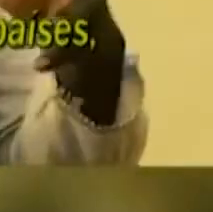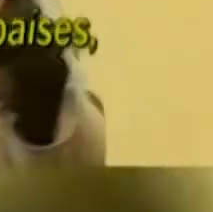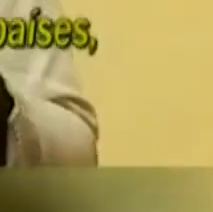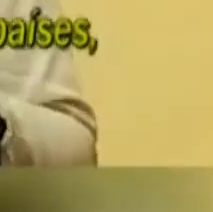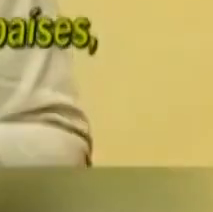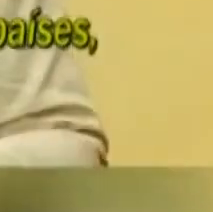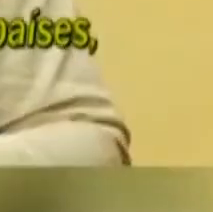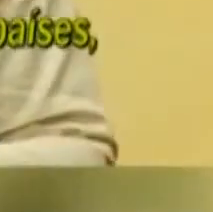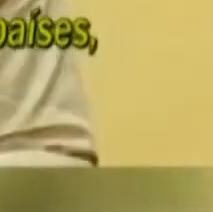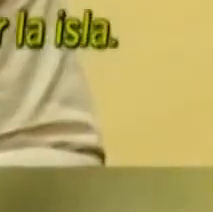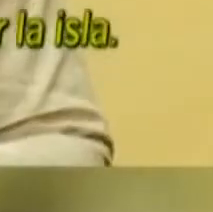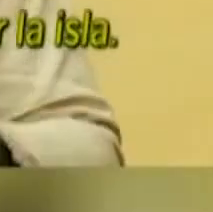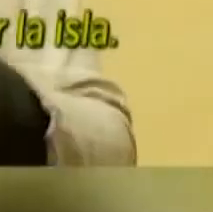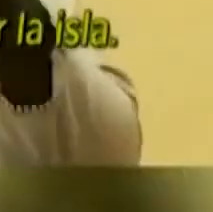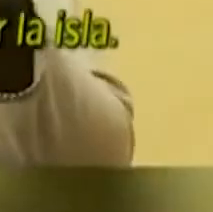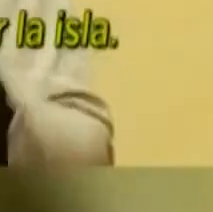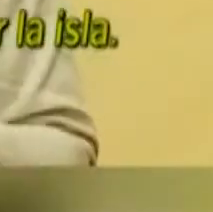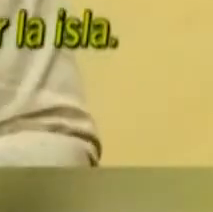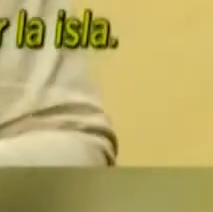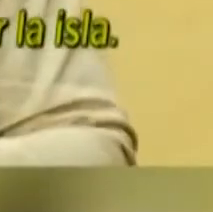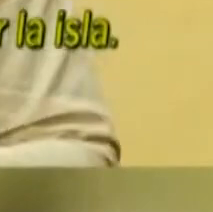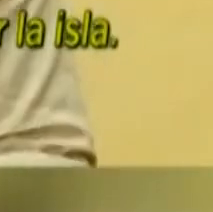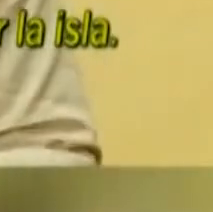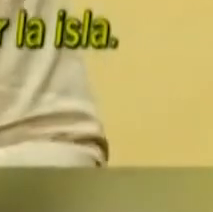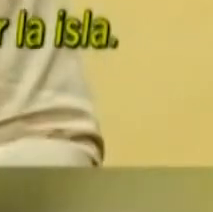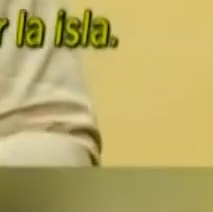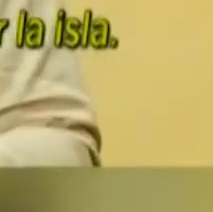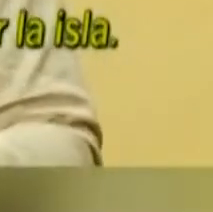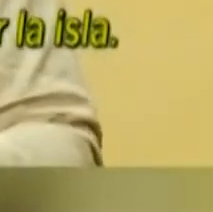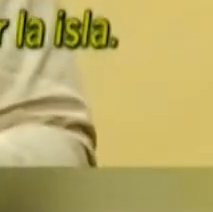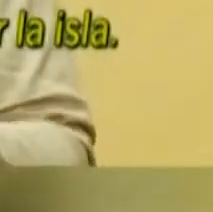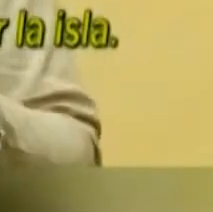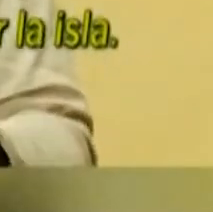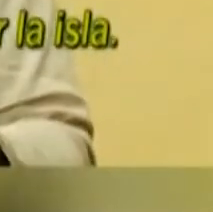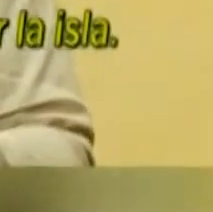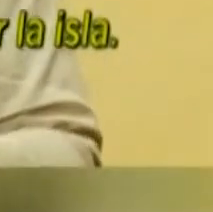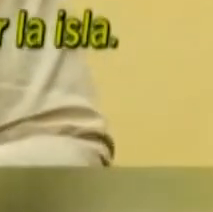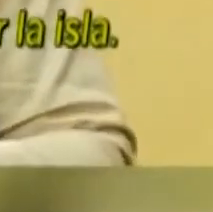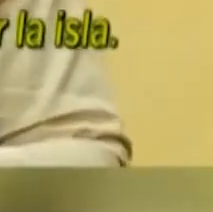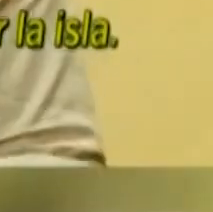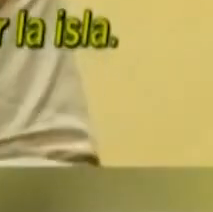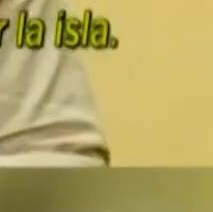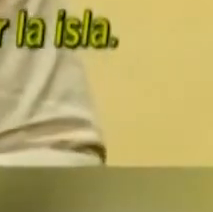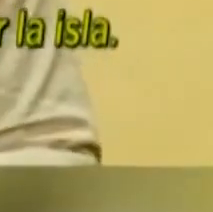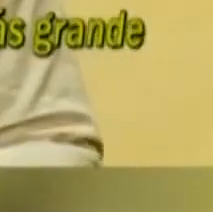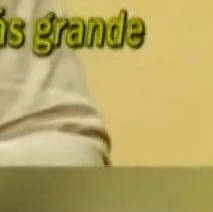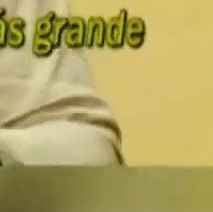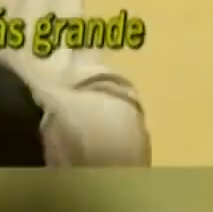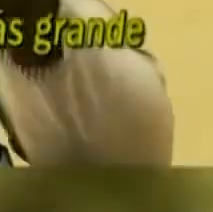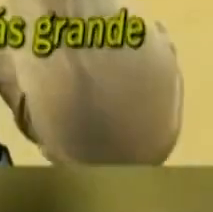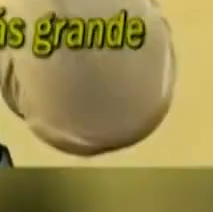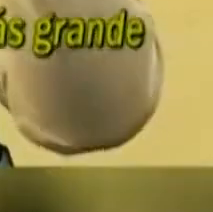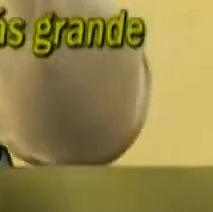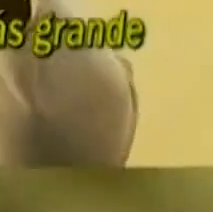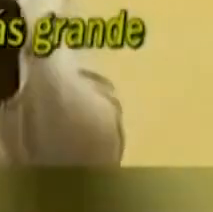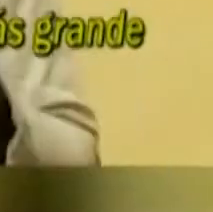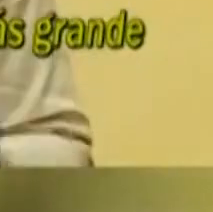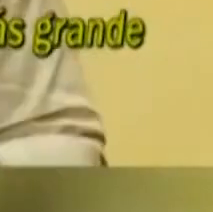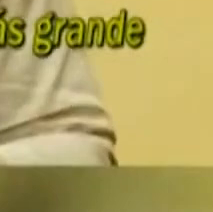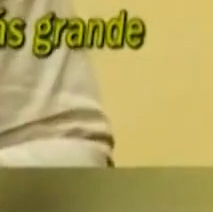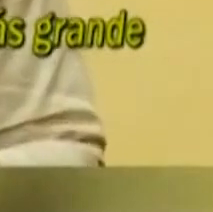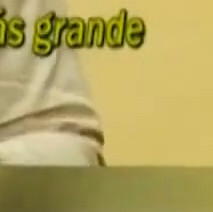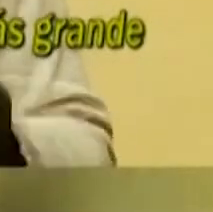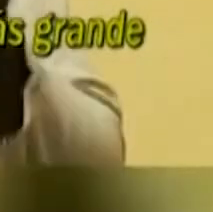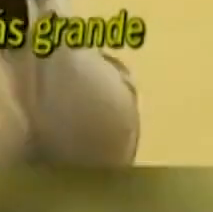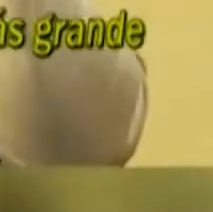brings us closer. It makes us, you know, to feel good about Cuba, and will forever